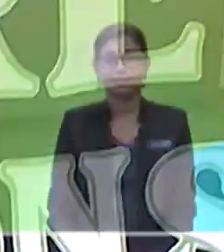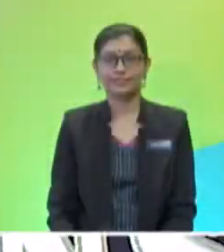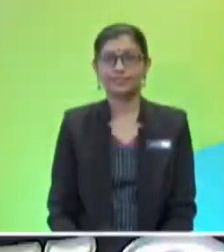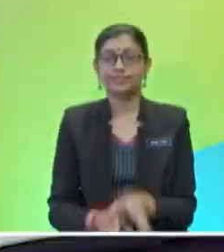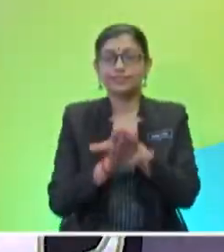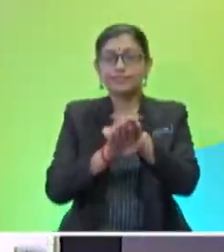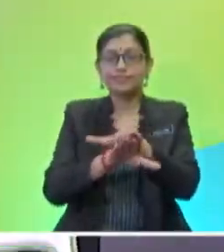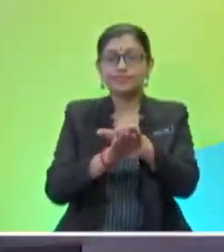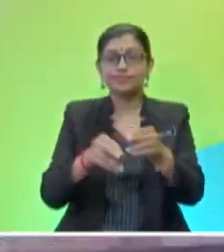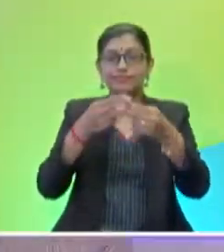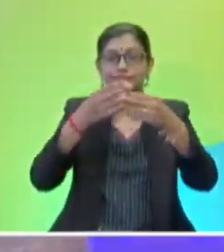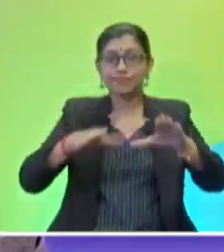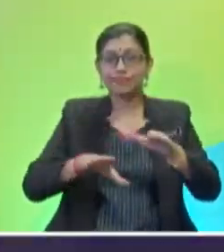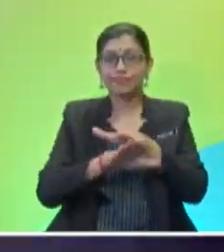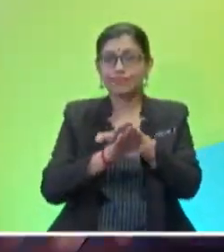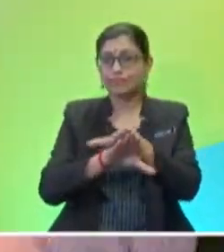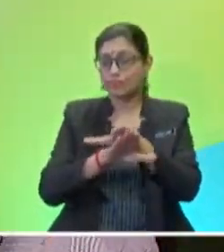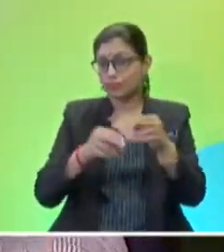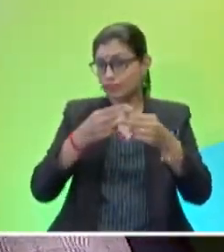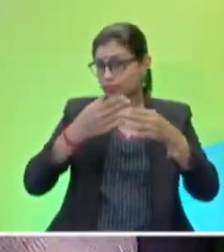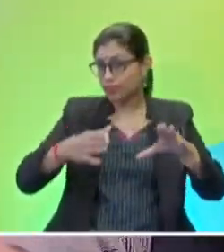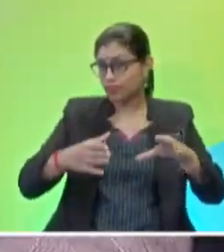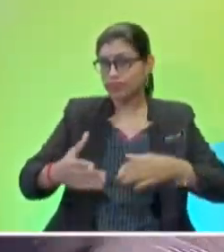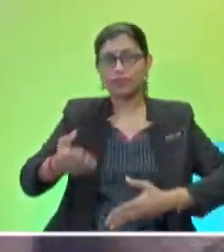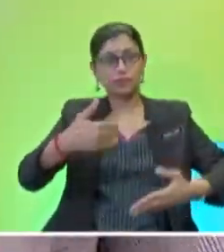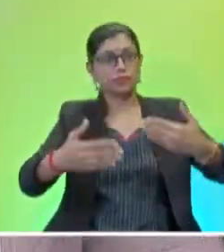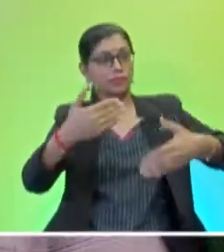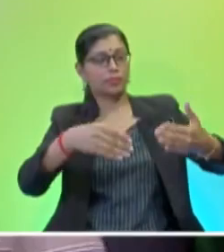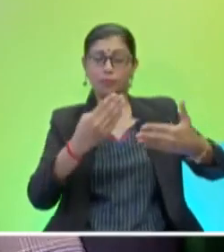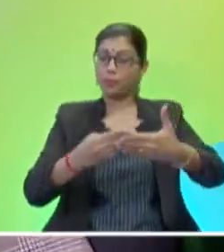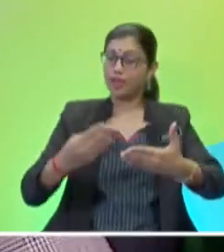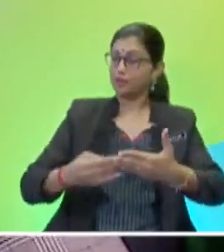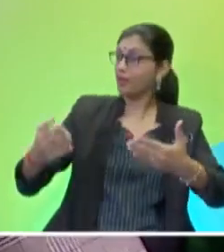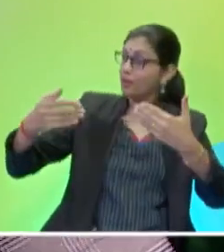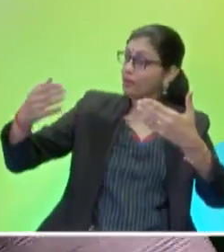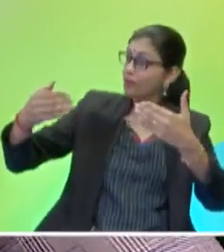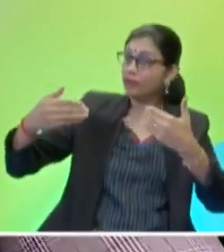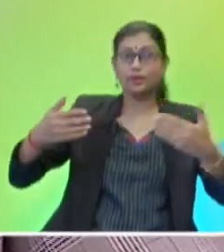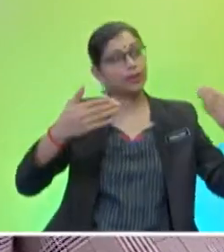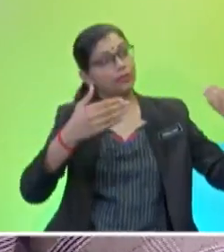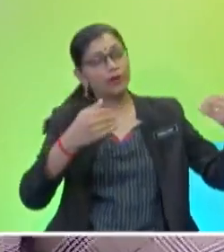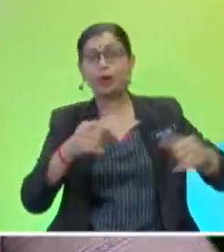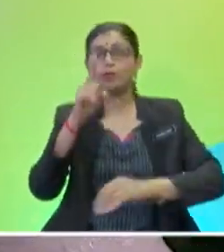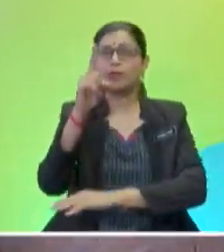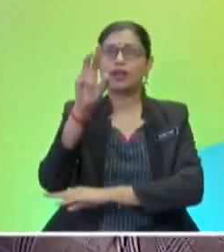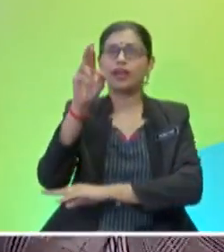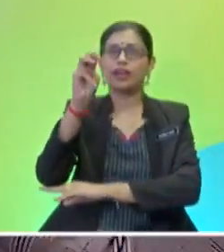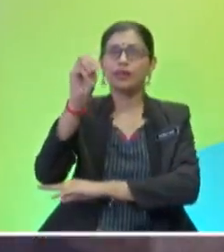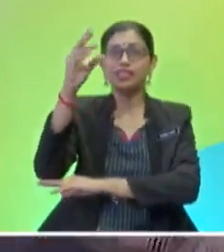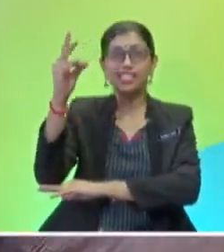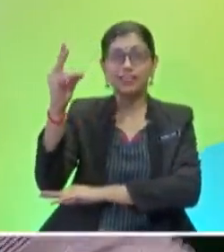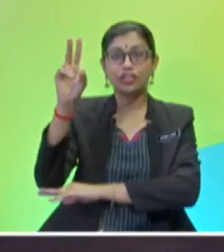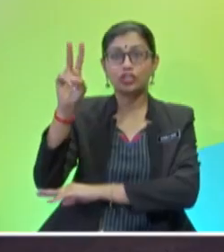Turtle eggs! Turtle eggs! Get your turtle eggs over here. 1 for 7 ringgit, 2 for 10, buy